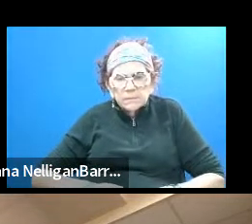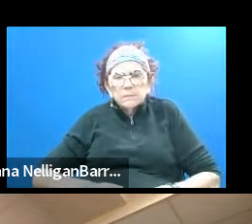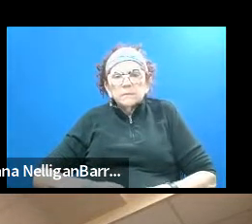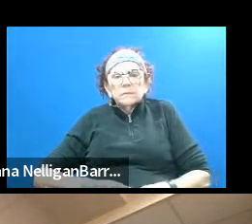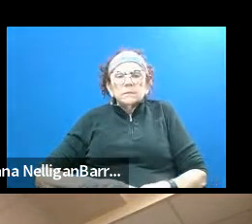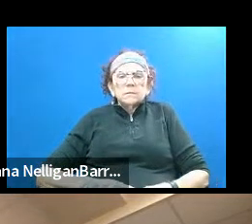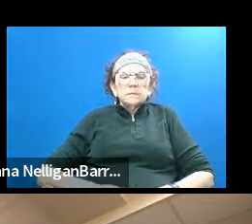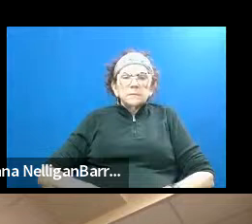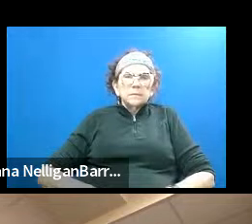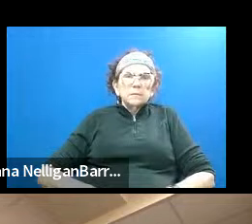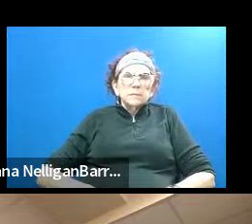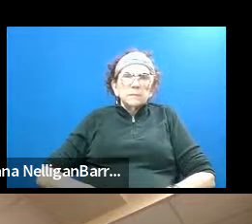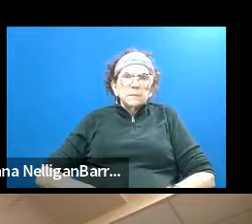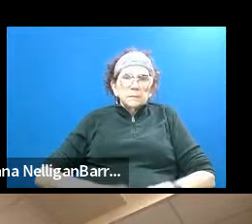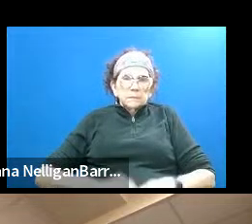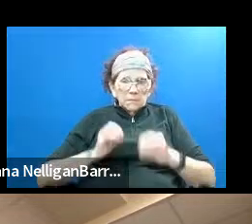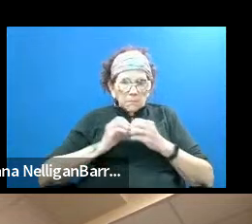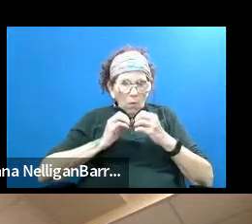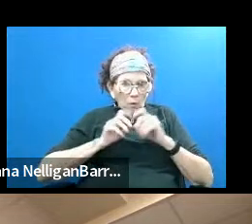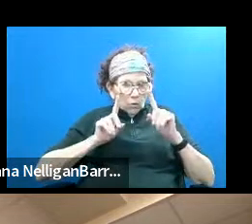or comments?